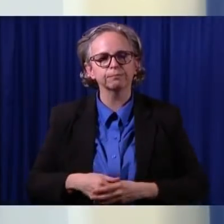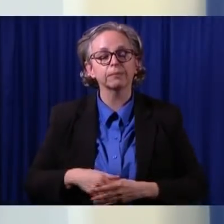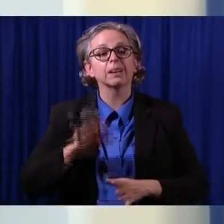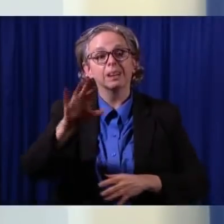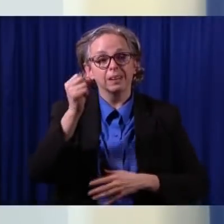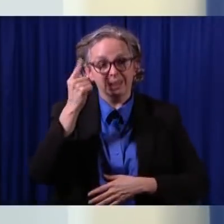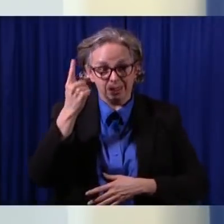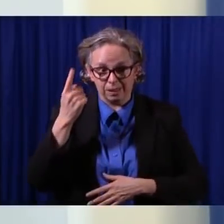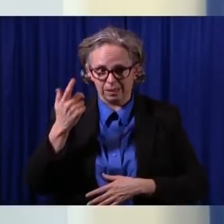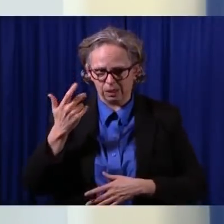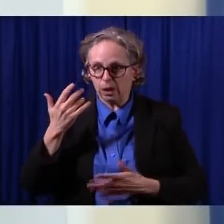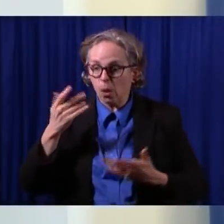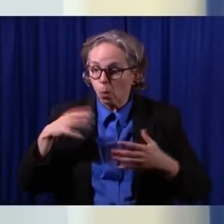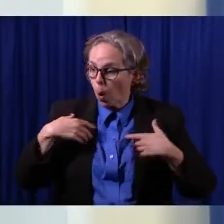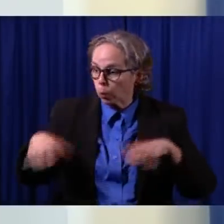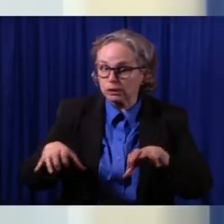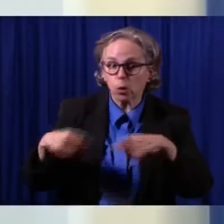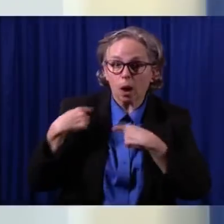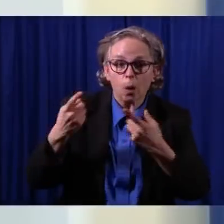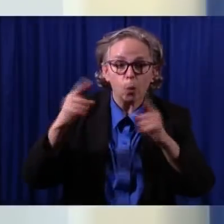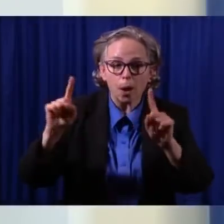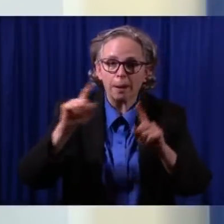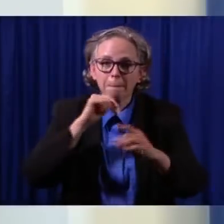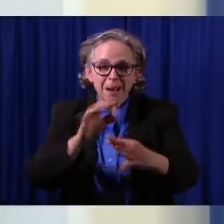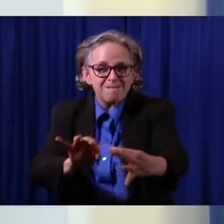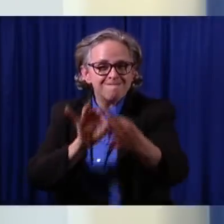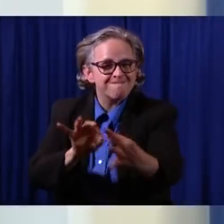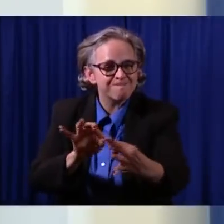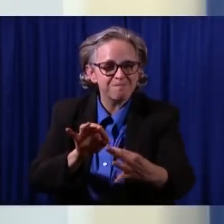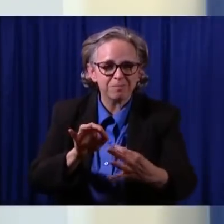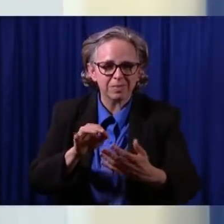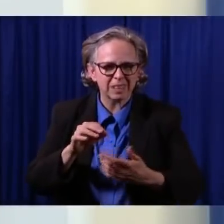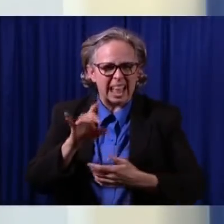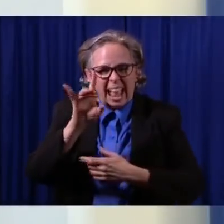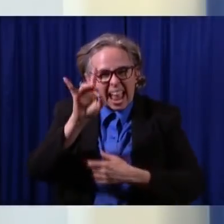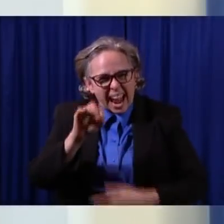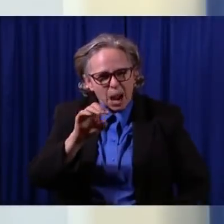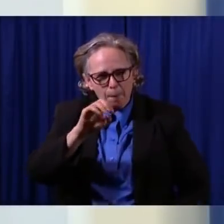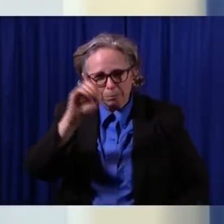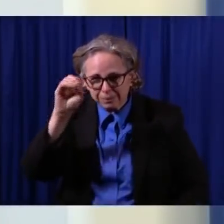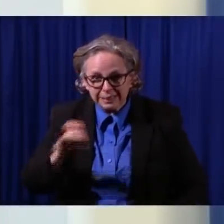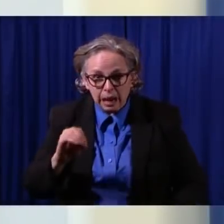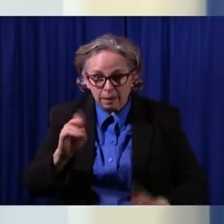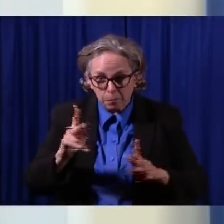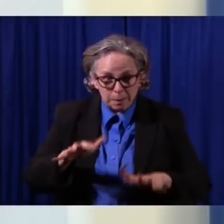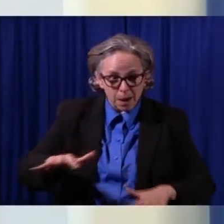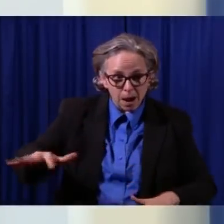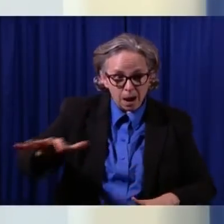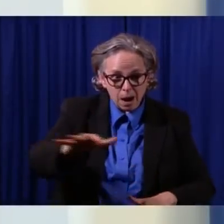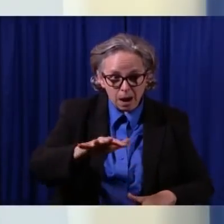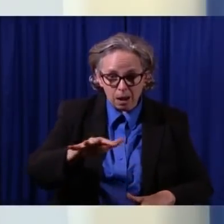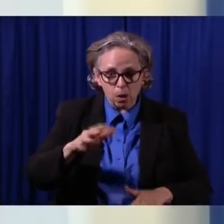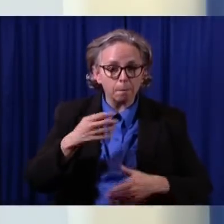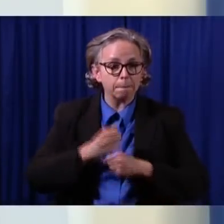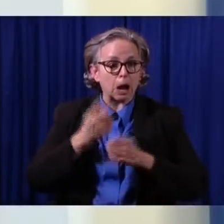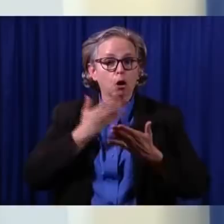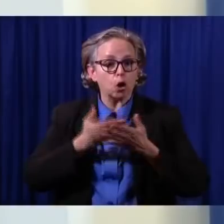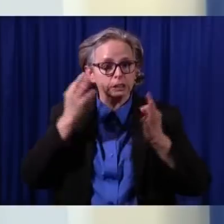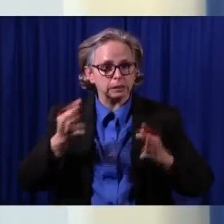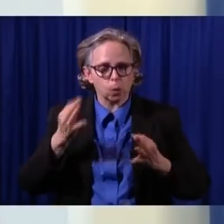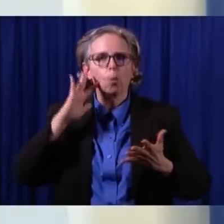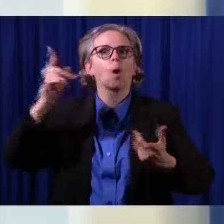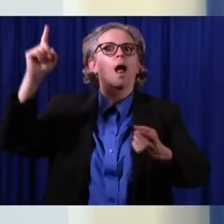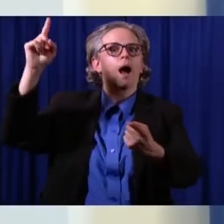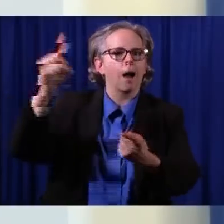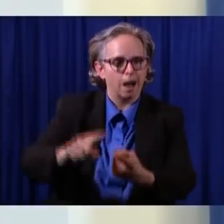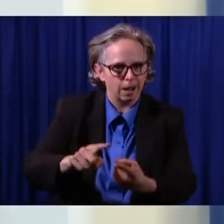perfect to Ohio. When we get this 80% right, we really decrease the chance of spreading this disease. So every little bit you're doing